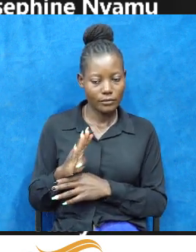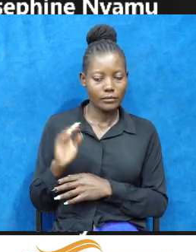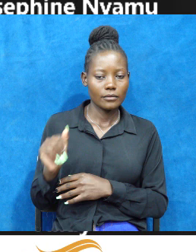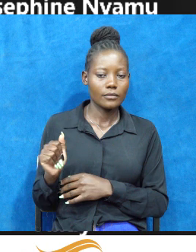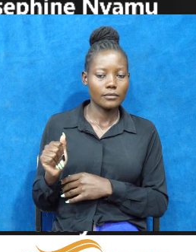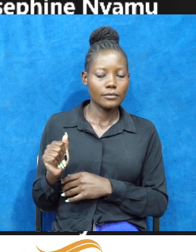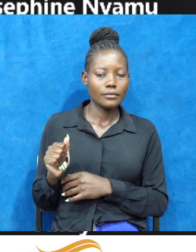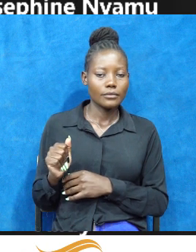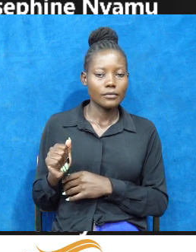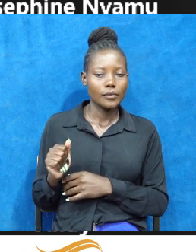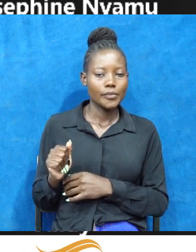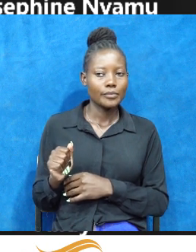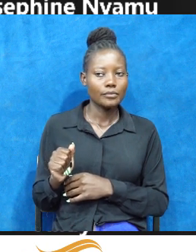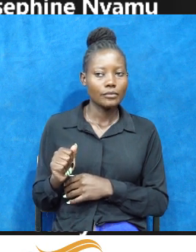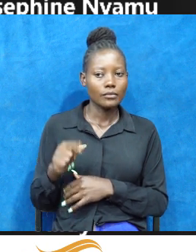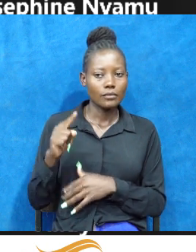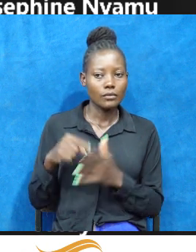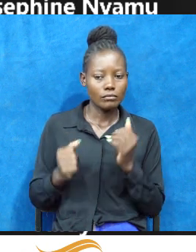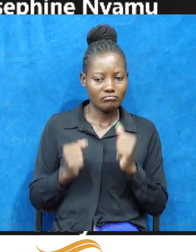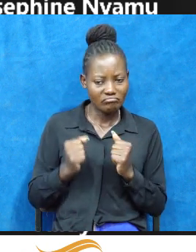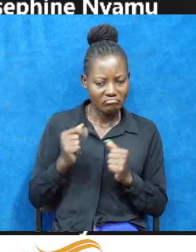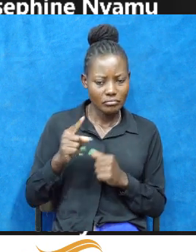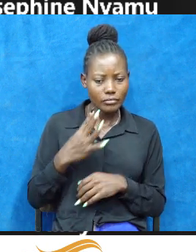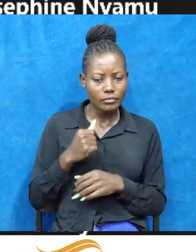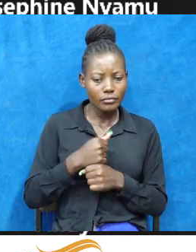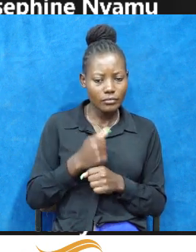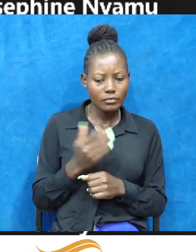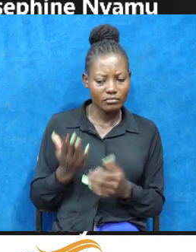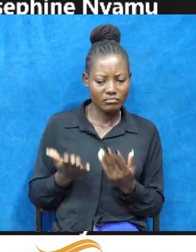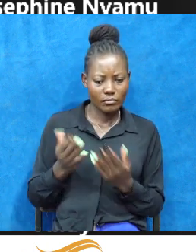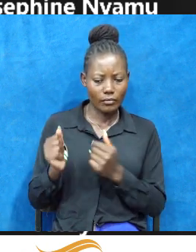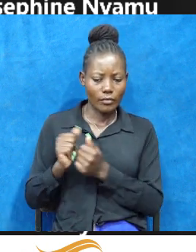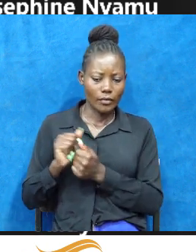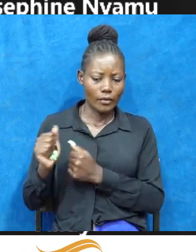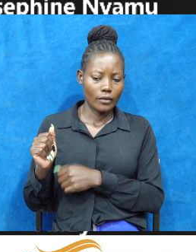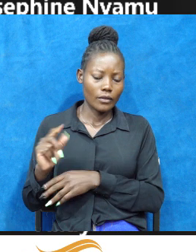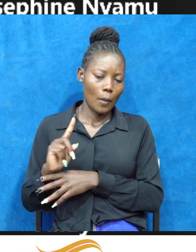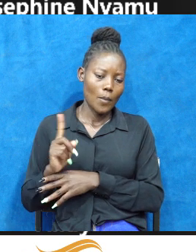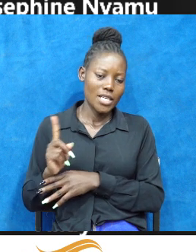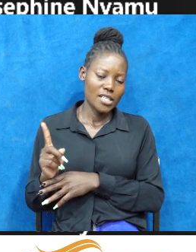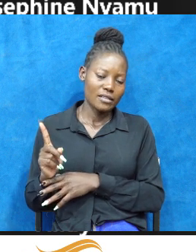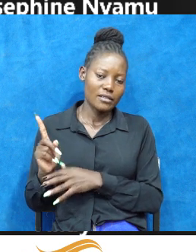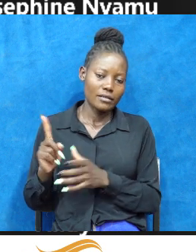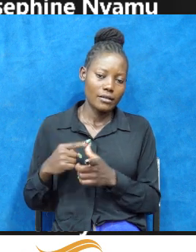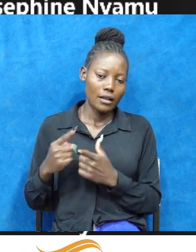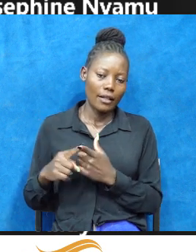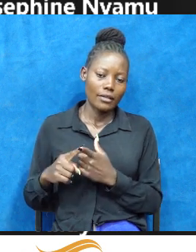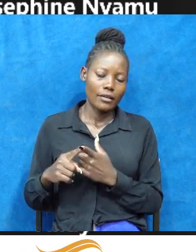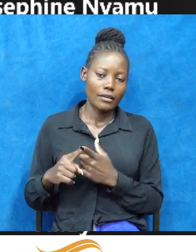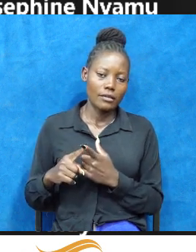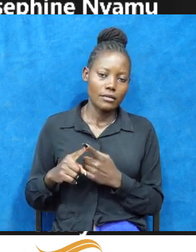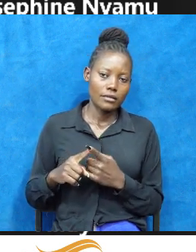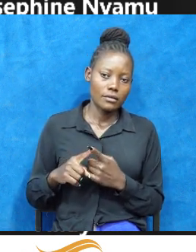knees, whatever sprint drill you want to do, about 15 meters, two sets of 15 meters. Then you take